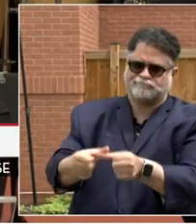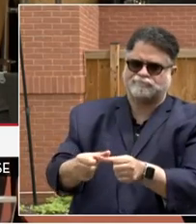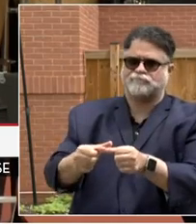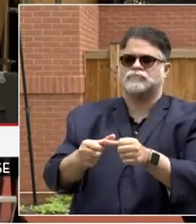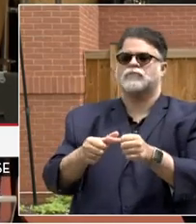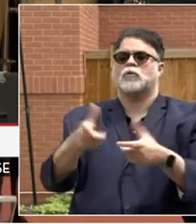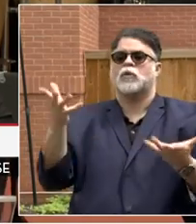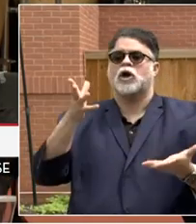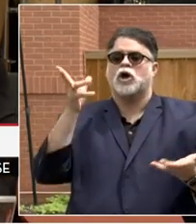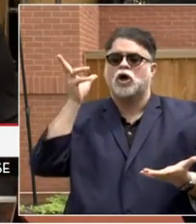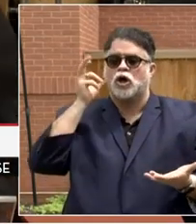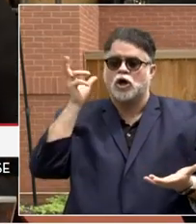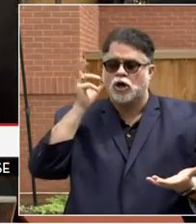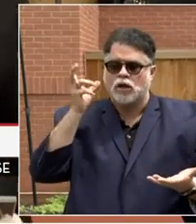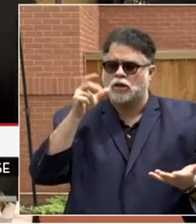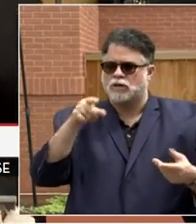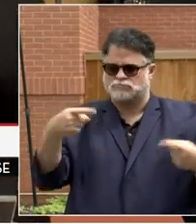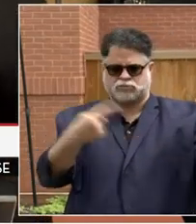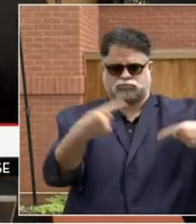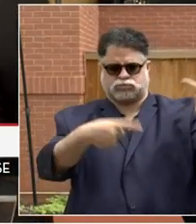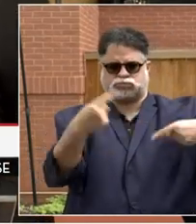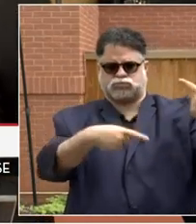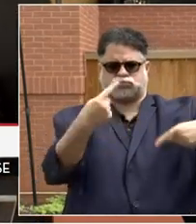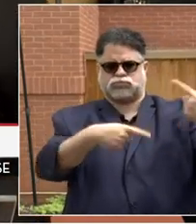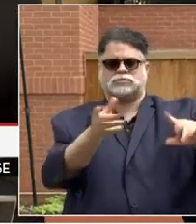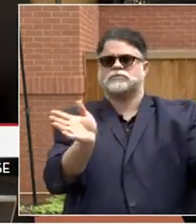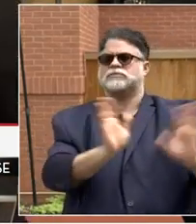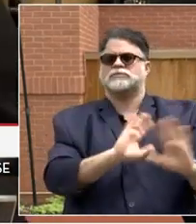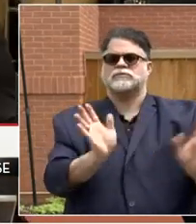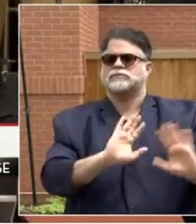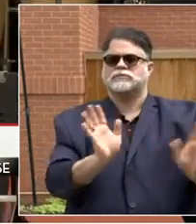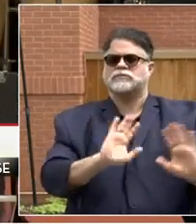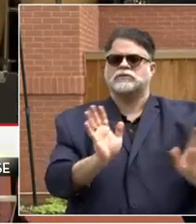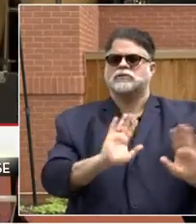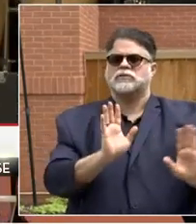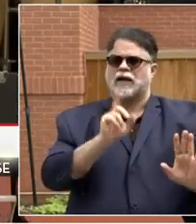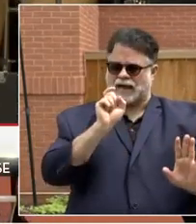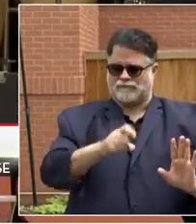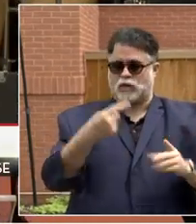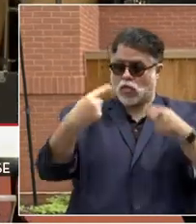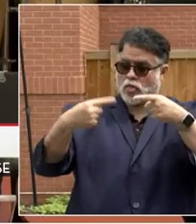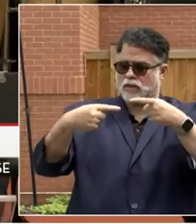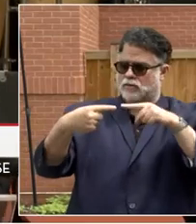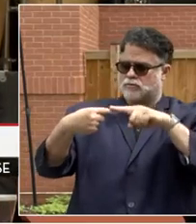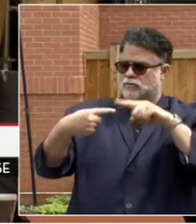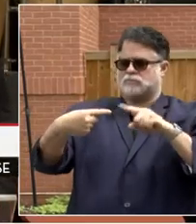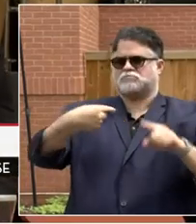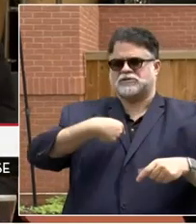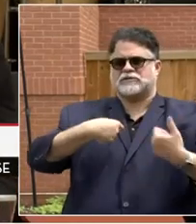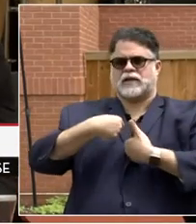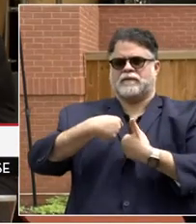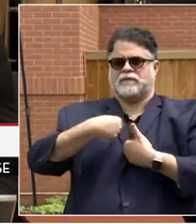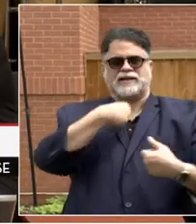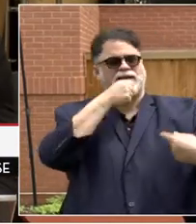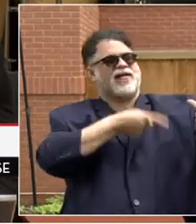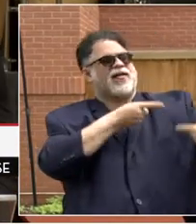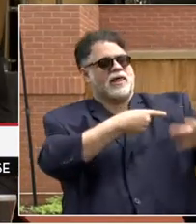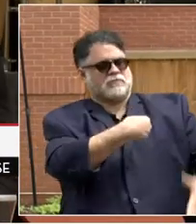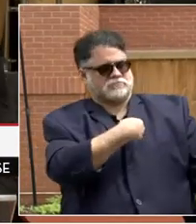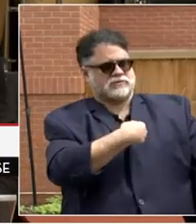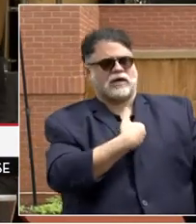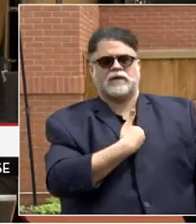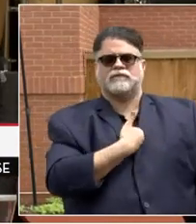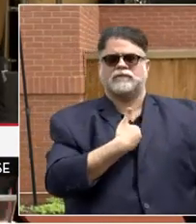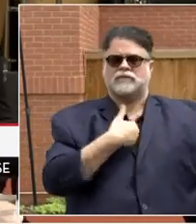pointing, and you have to point the finger back at you as well. What are you doing to make sure that we have no more homicides in our